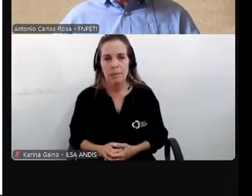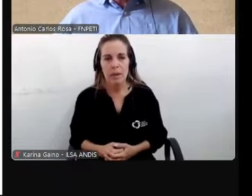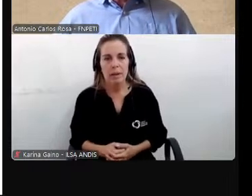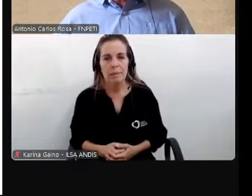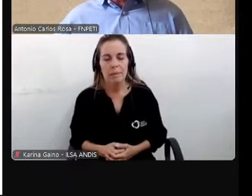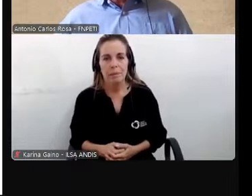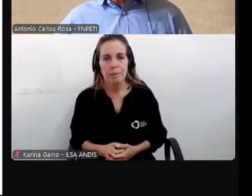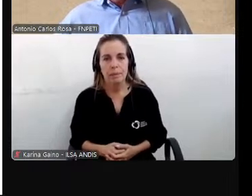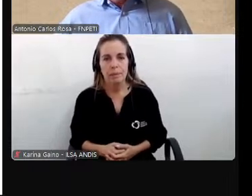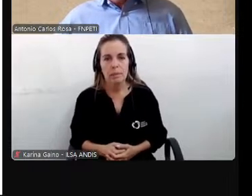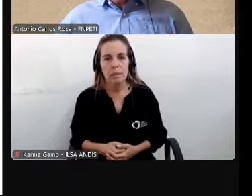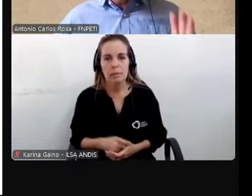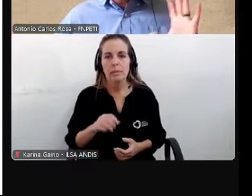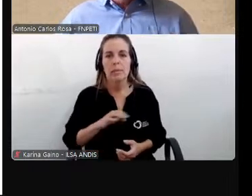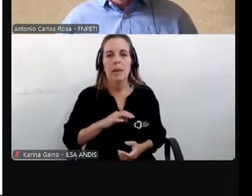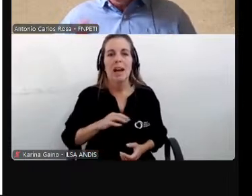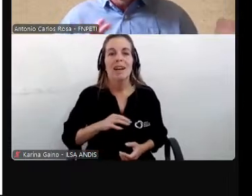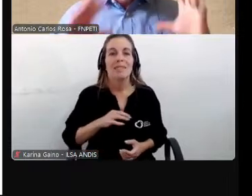slave